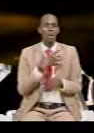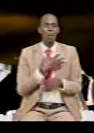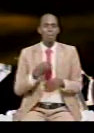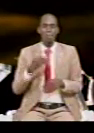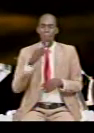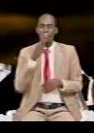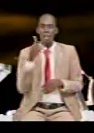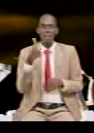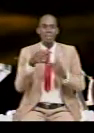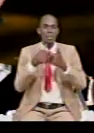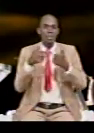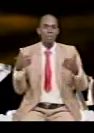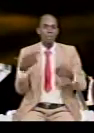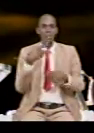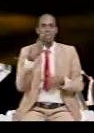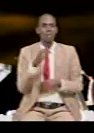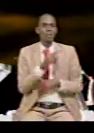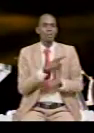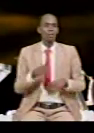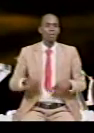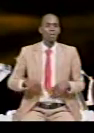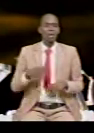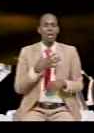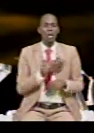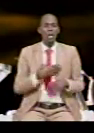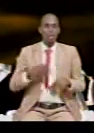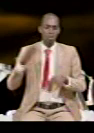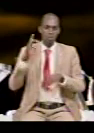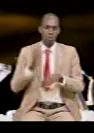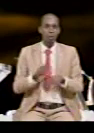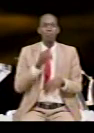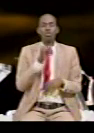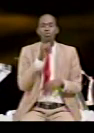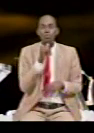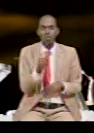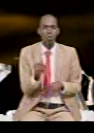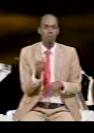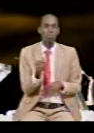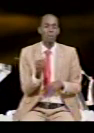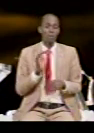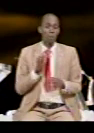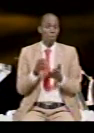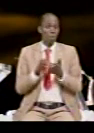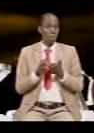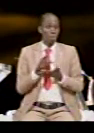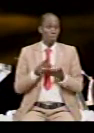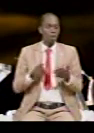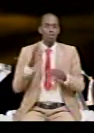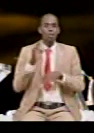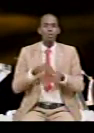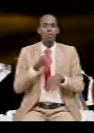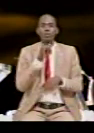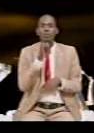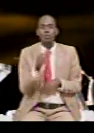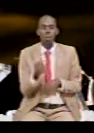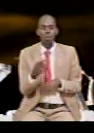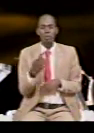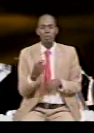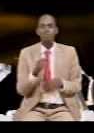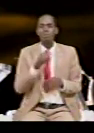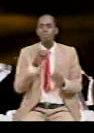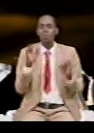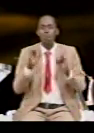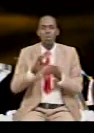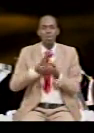and touch not our own part, touch not the unclean thing, and I will receive